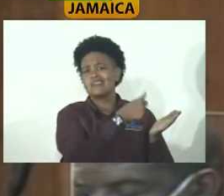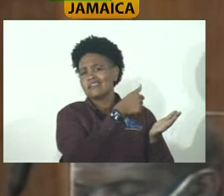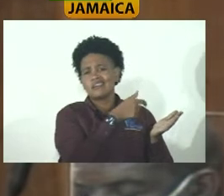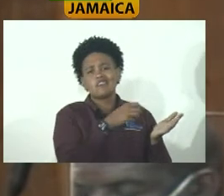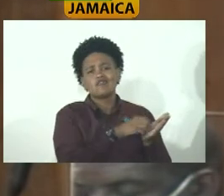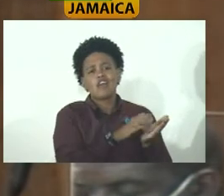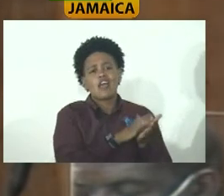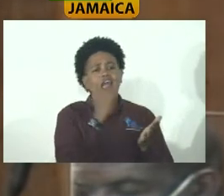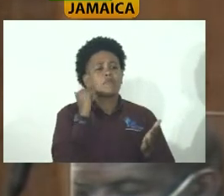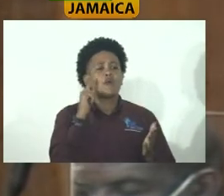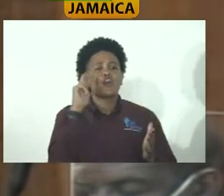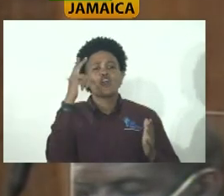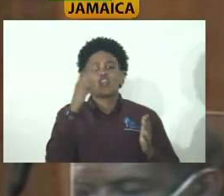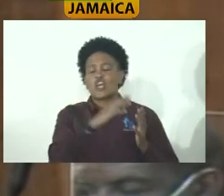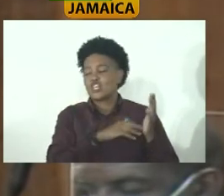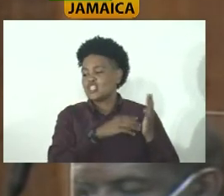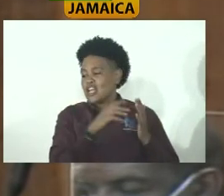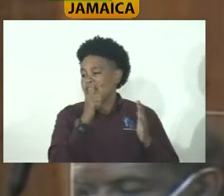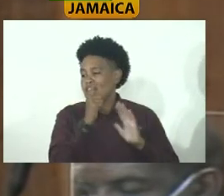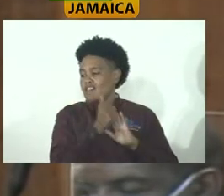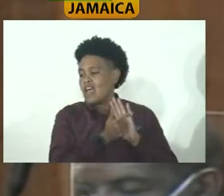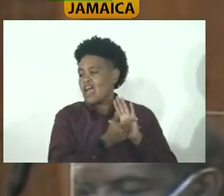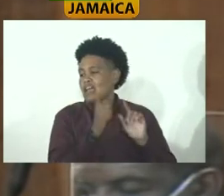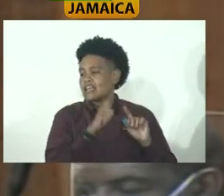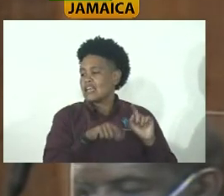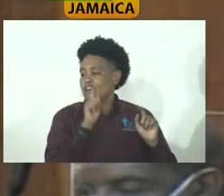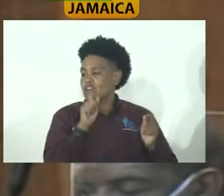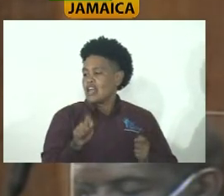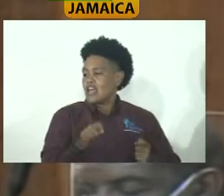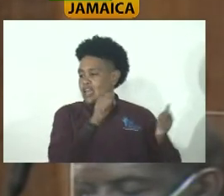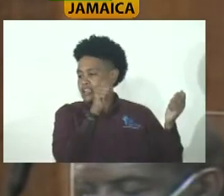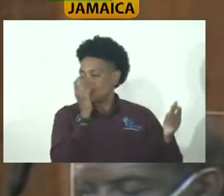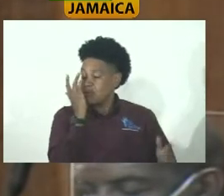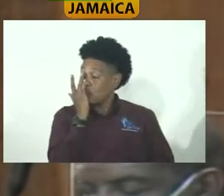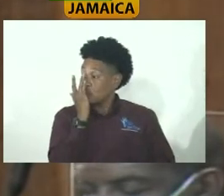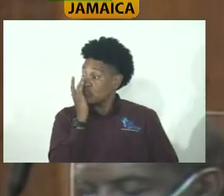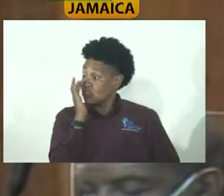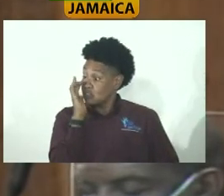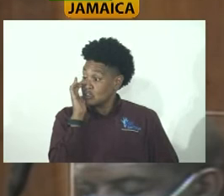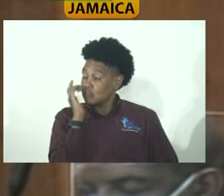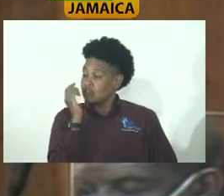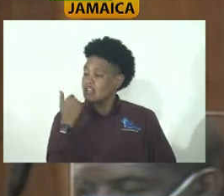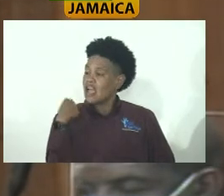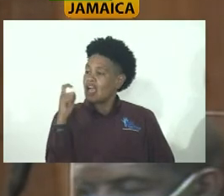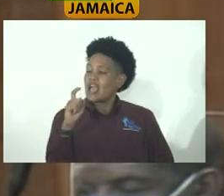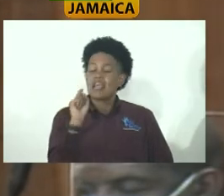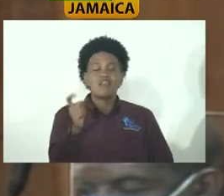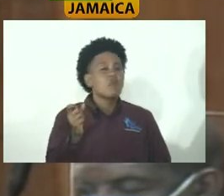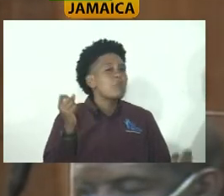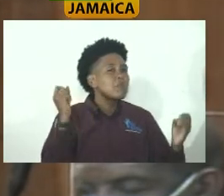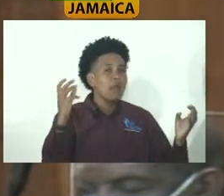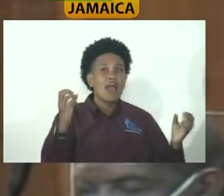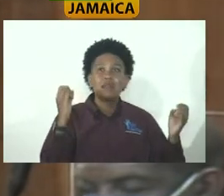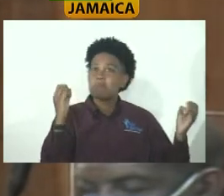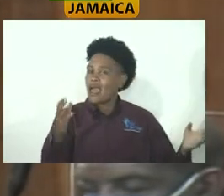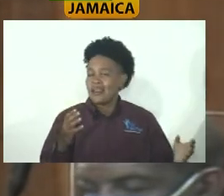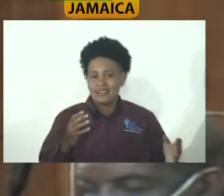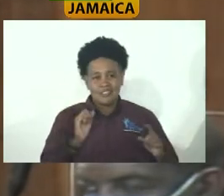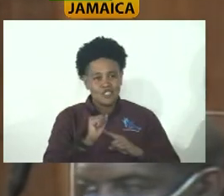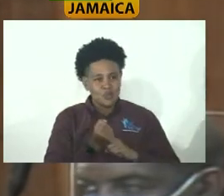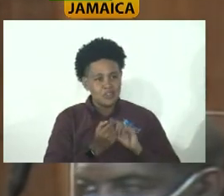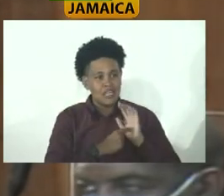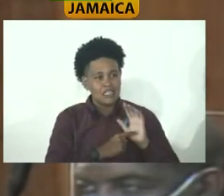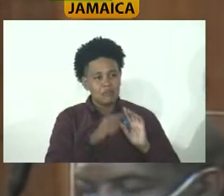they're in the third schedule of the act cannot be expunged i can give you hundreds of cases madam speaker that are